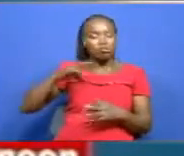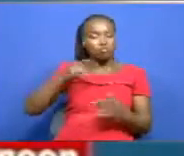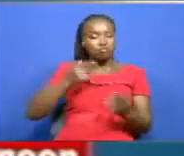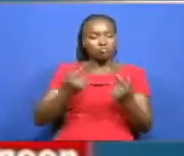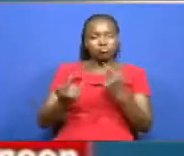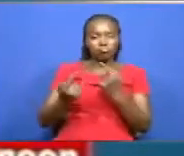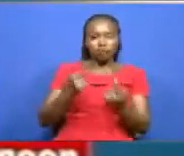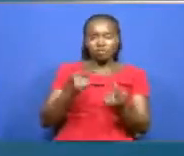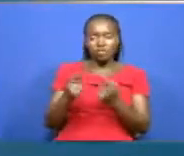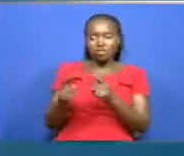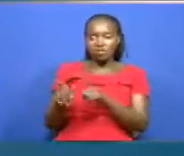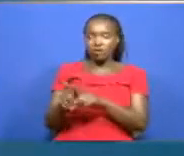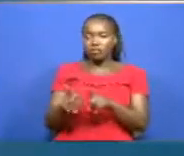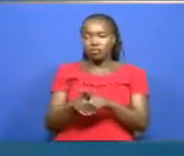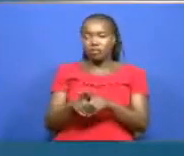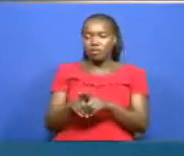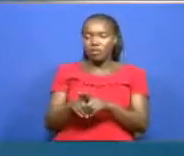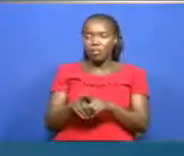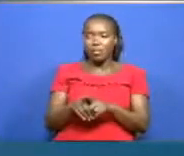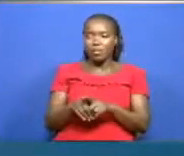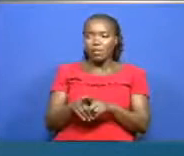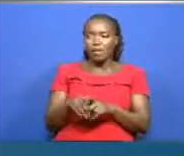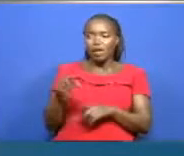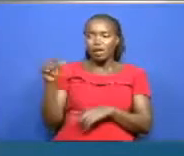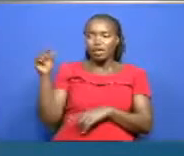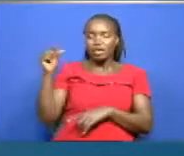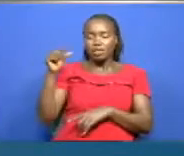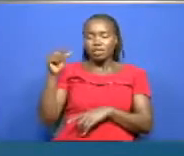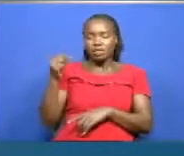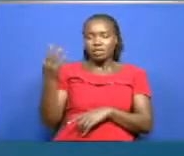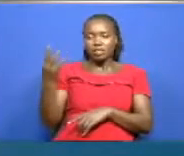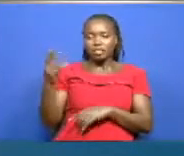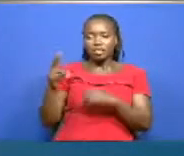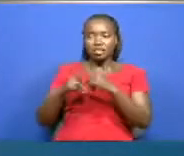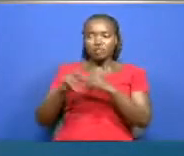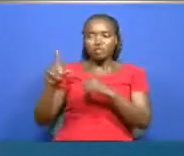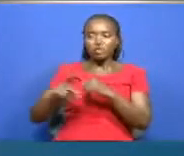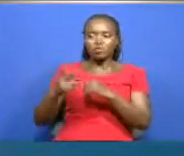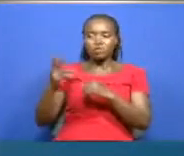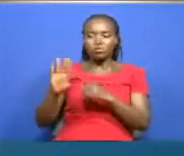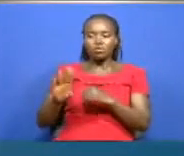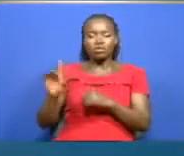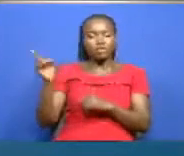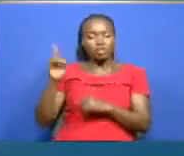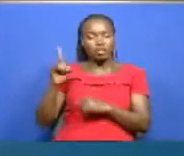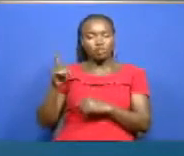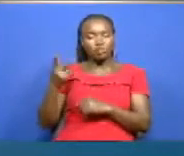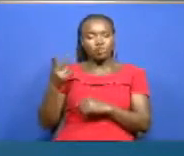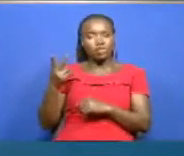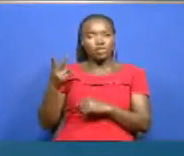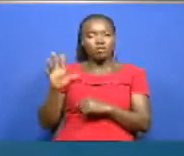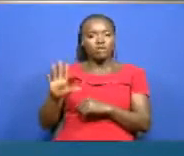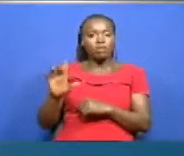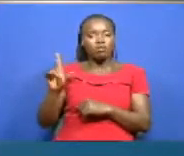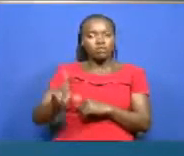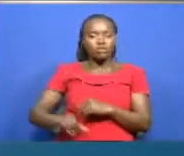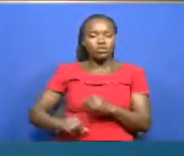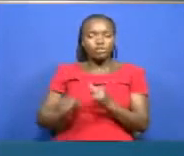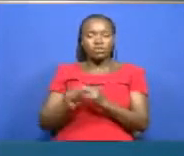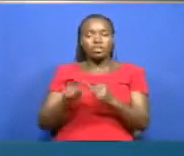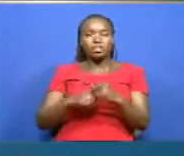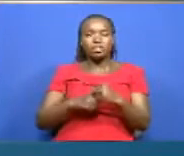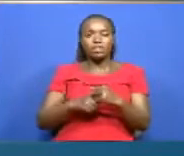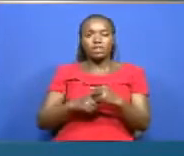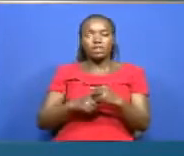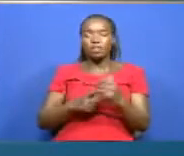well. Looking at the temperatures now, Garissa highs of 37, lows of 24, Nairobi highs of 25, lows of 16, and in